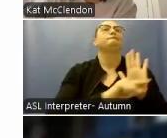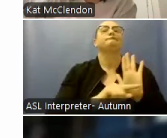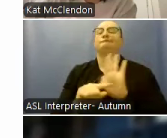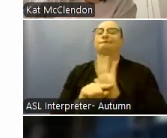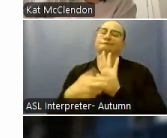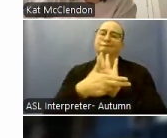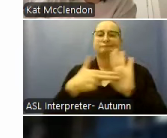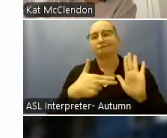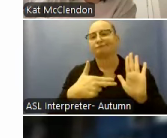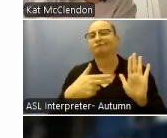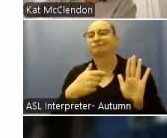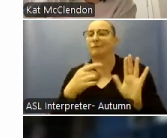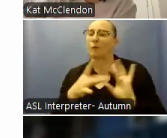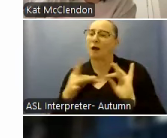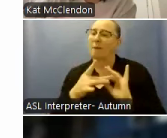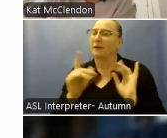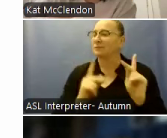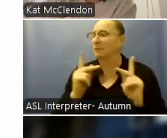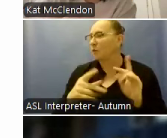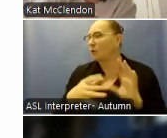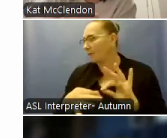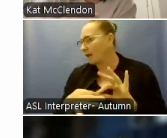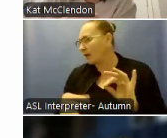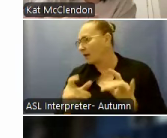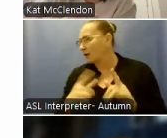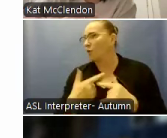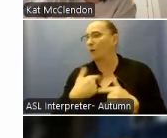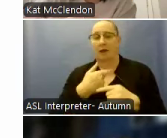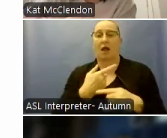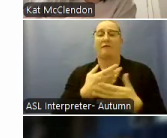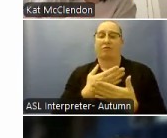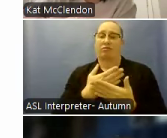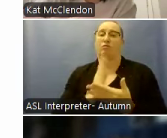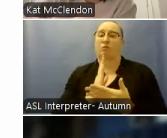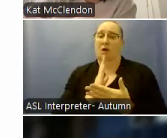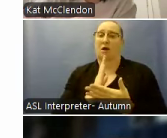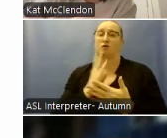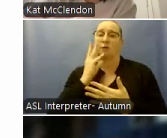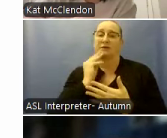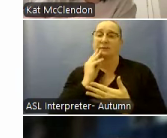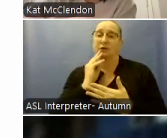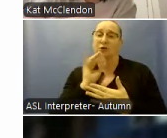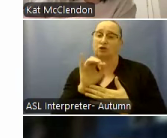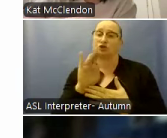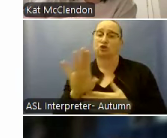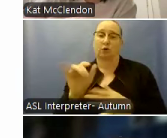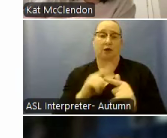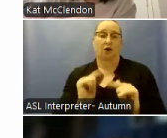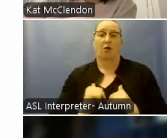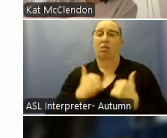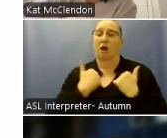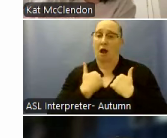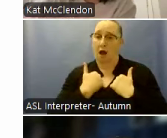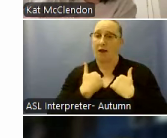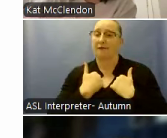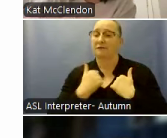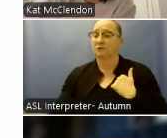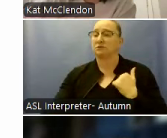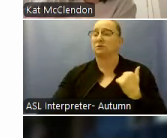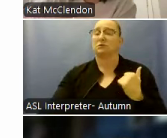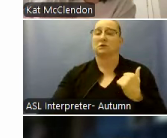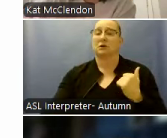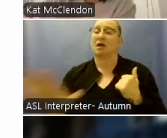or comments that people want to make, we have the right to experience joy in our lives and to have fulfilling relationships.